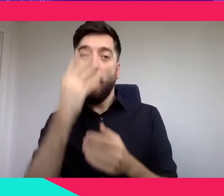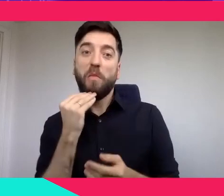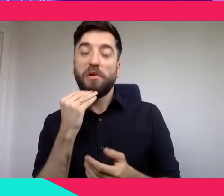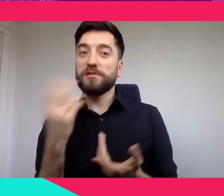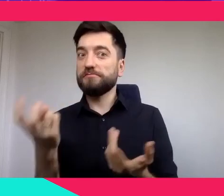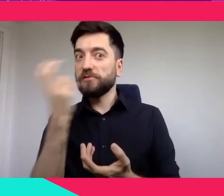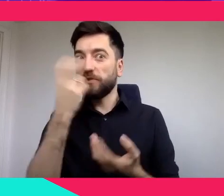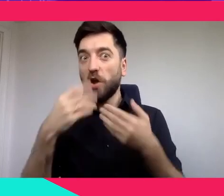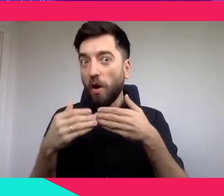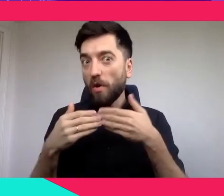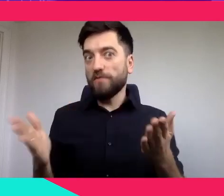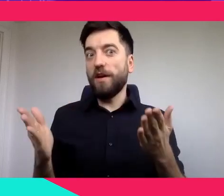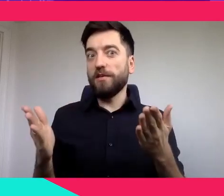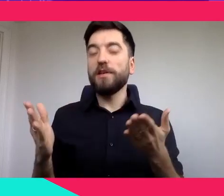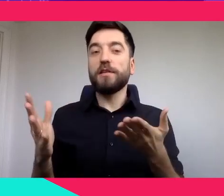Hübbe.